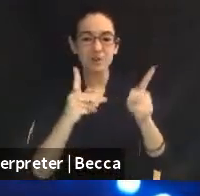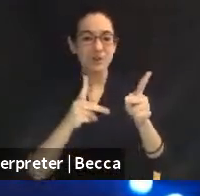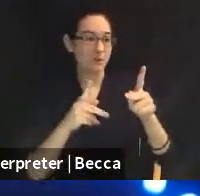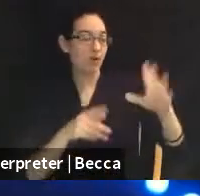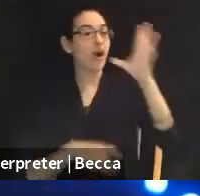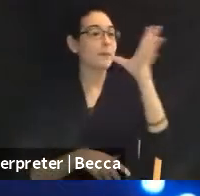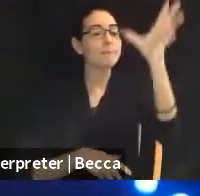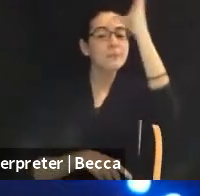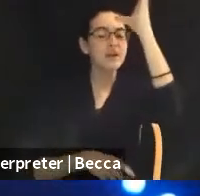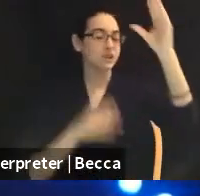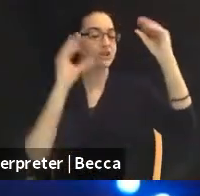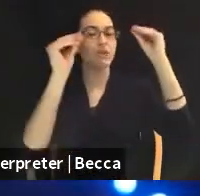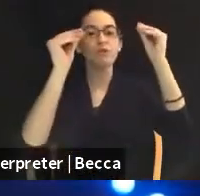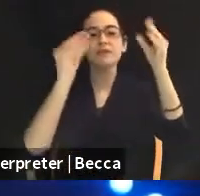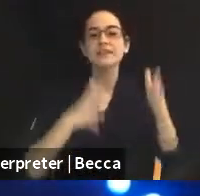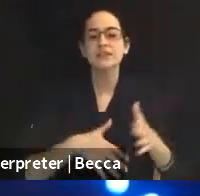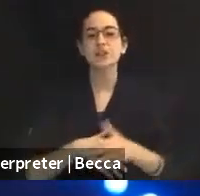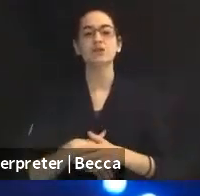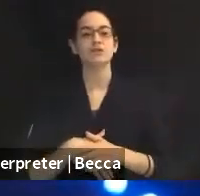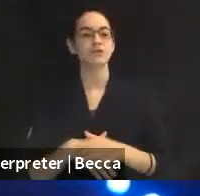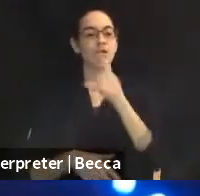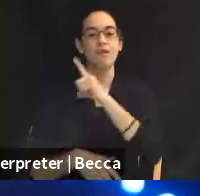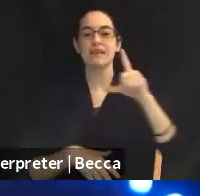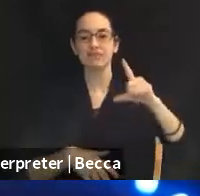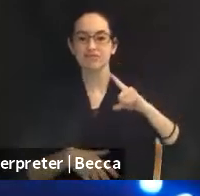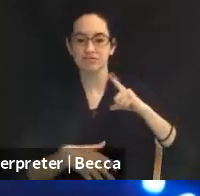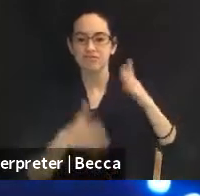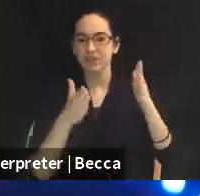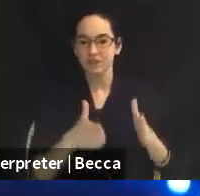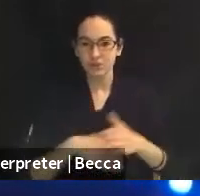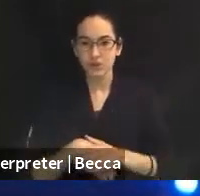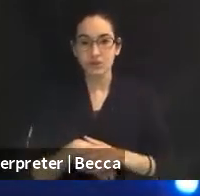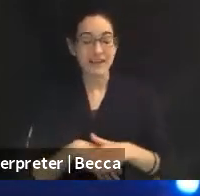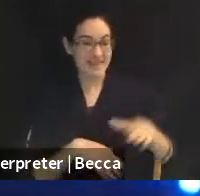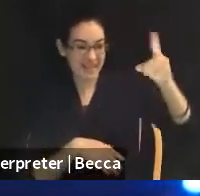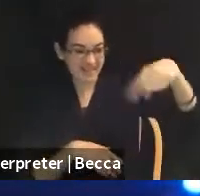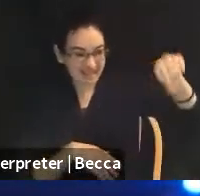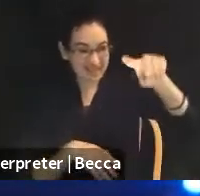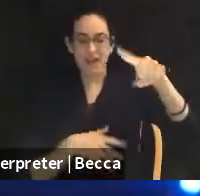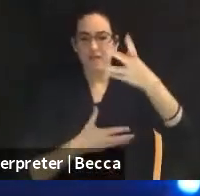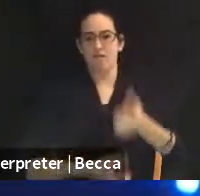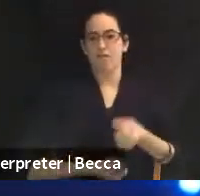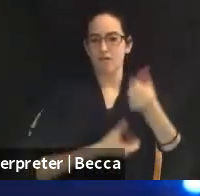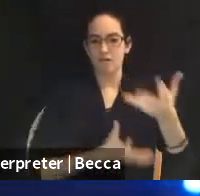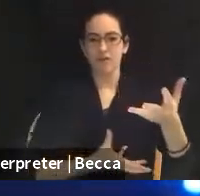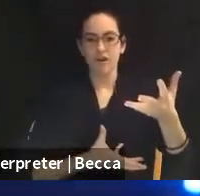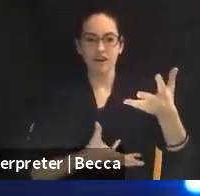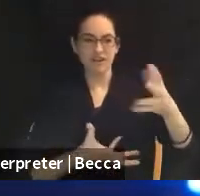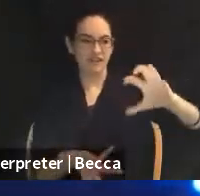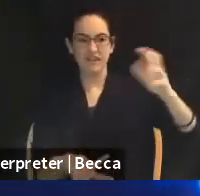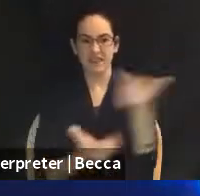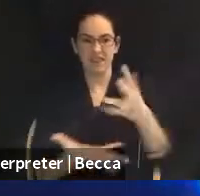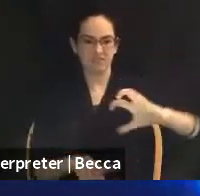our teachers, our legislation, that they are the cause of our dysfunction.